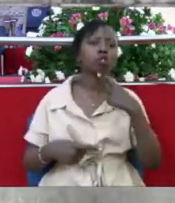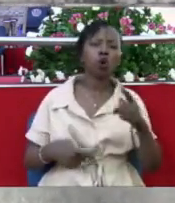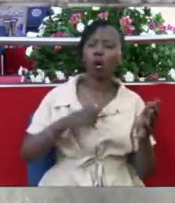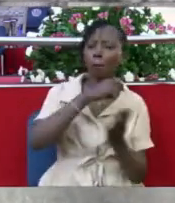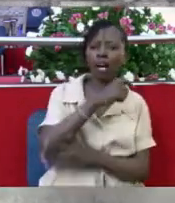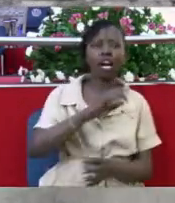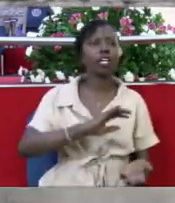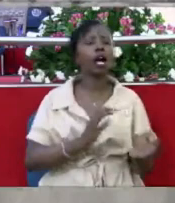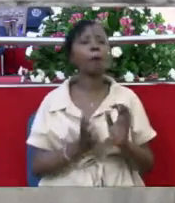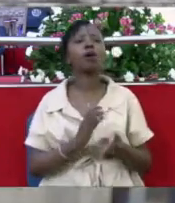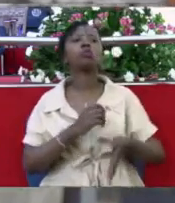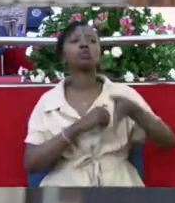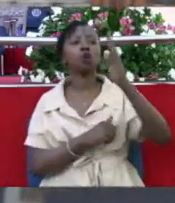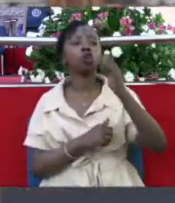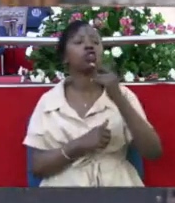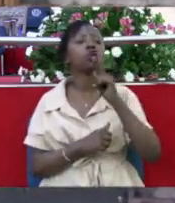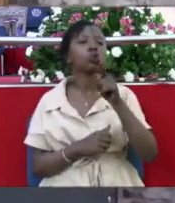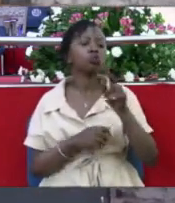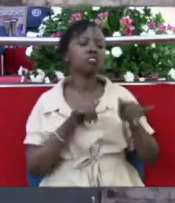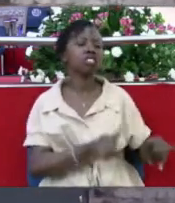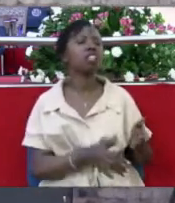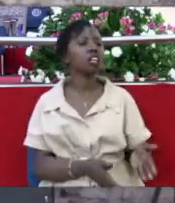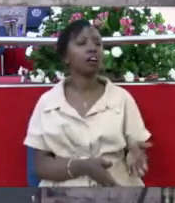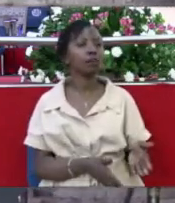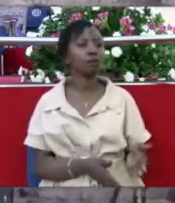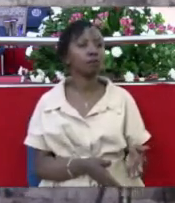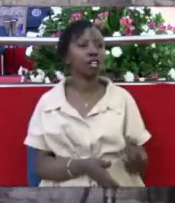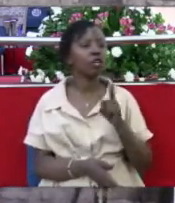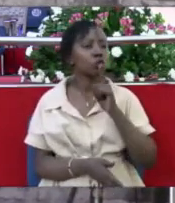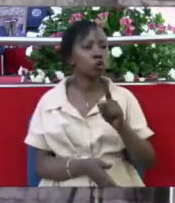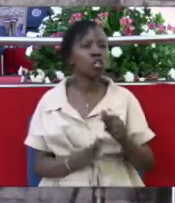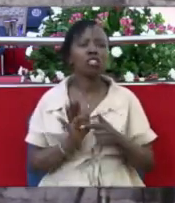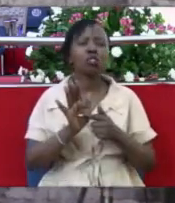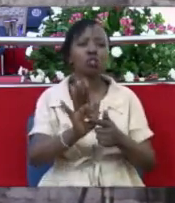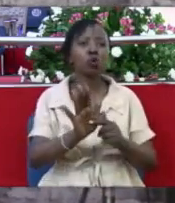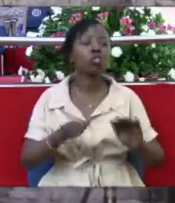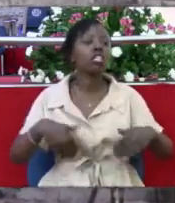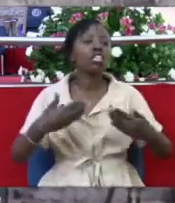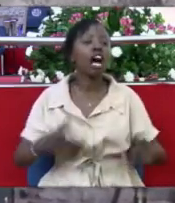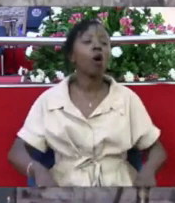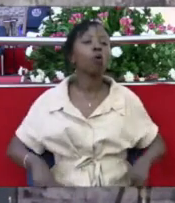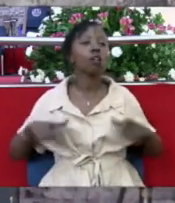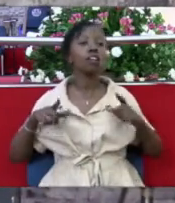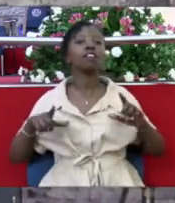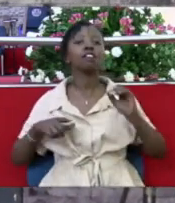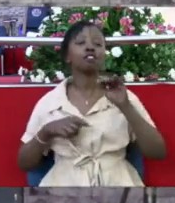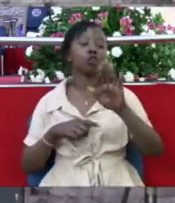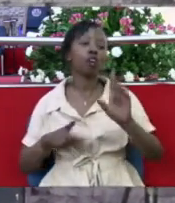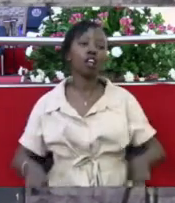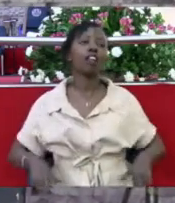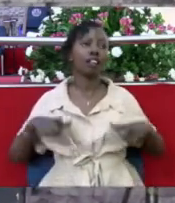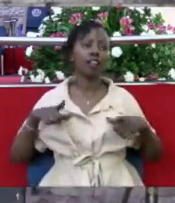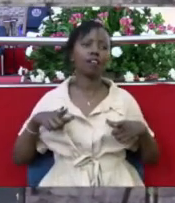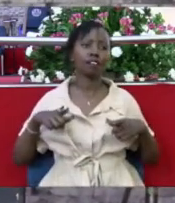wakiongea vibaya kwa Mungu, wewe unakuwa tu pale. It shows in the compromise. Basi inaonyesha jinsi unajiachilia. Another thing